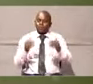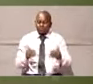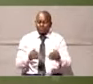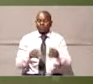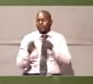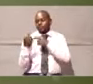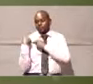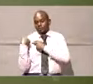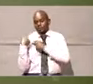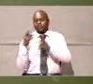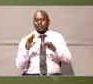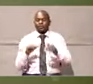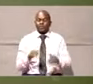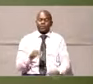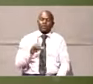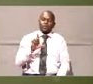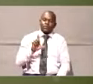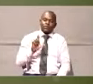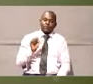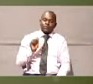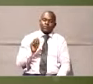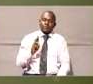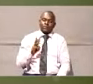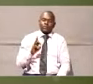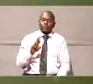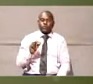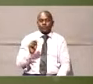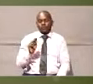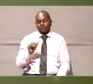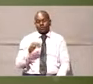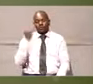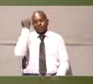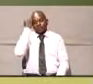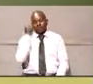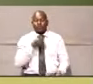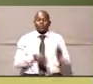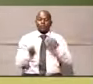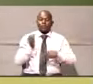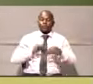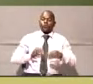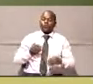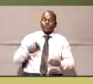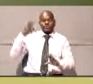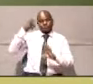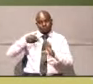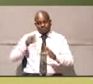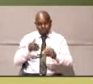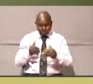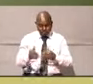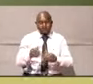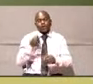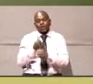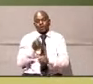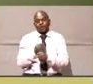role they play, Justice Lawrence Gidudu, the head of anti-corruption court, wants media to further their work